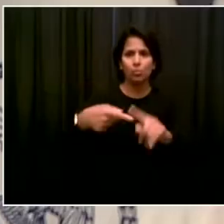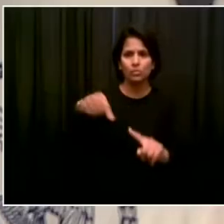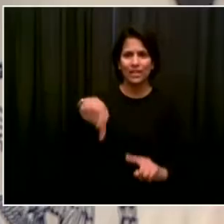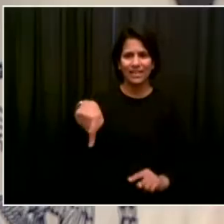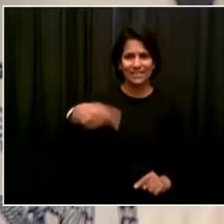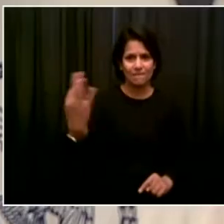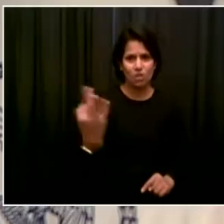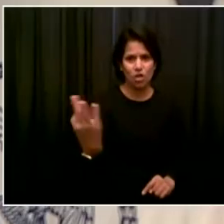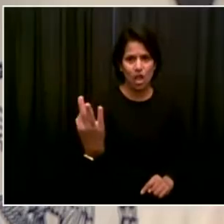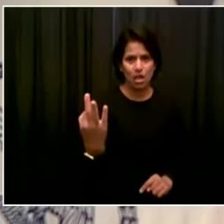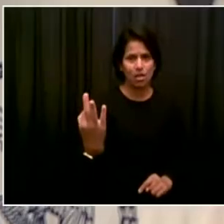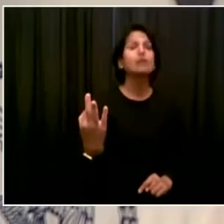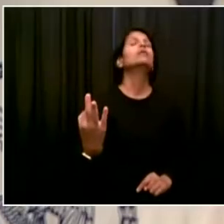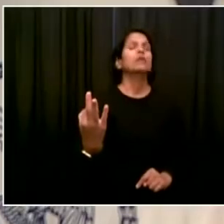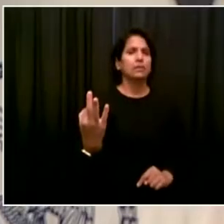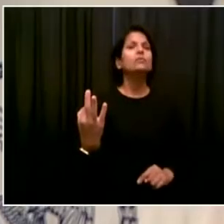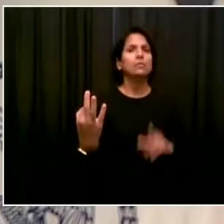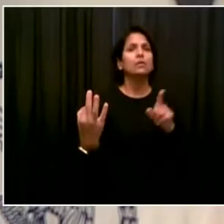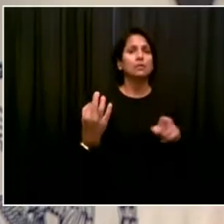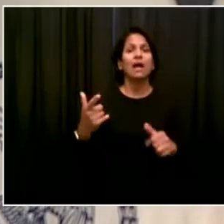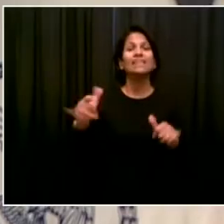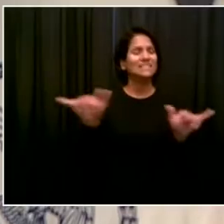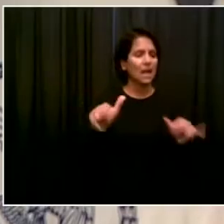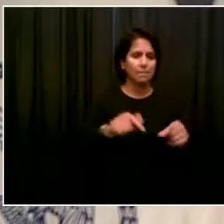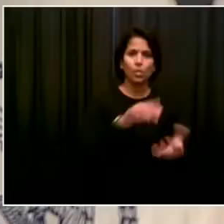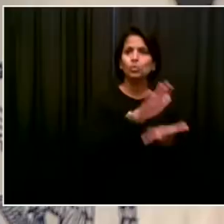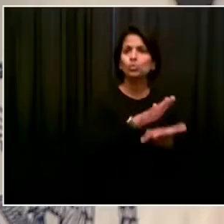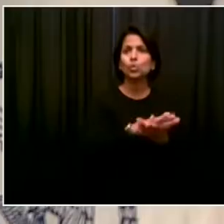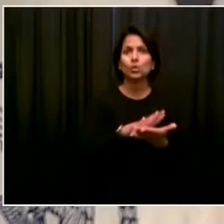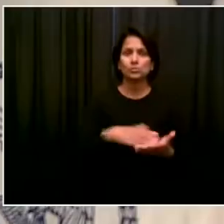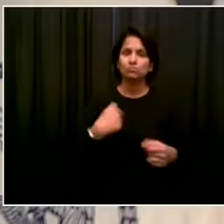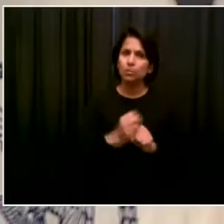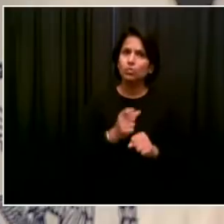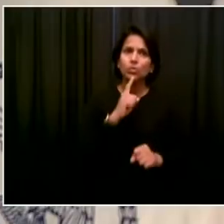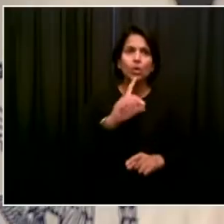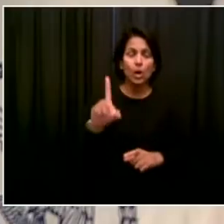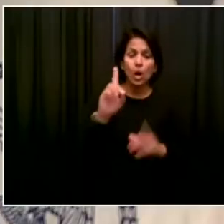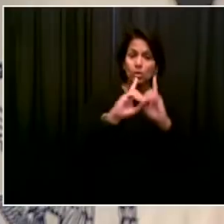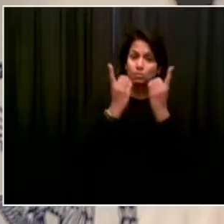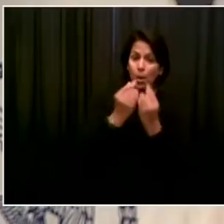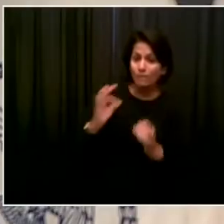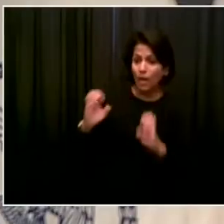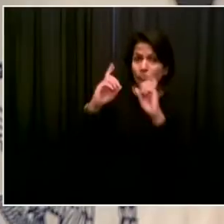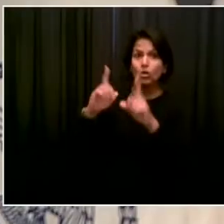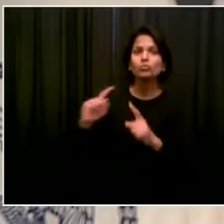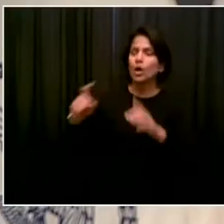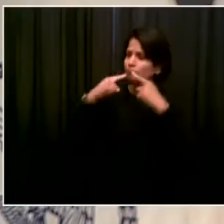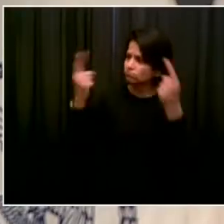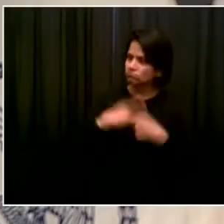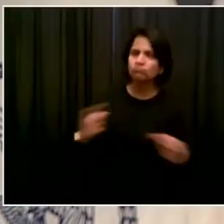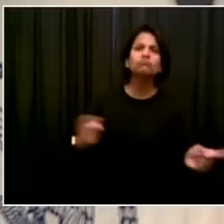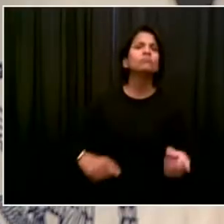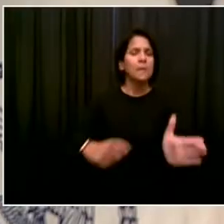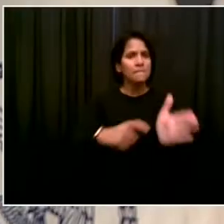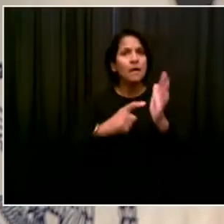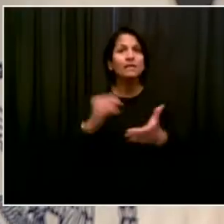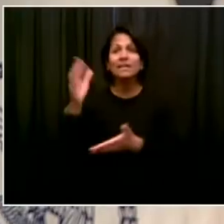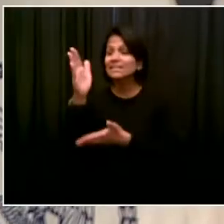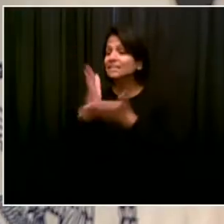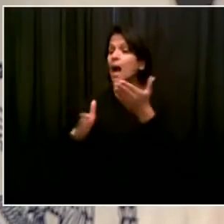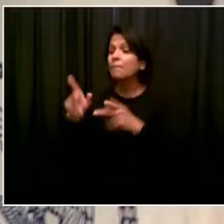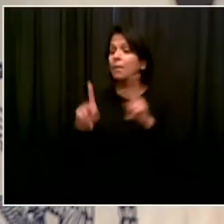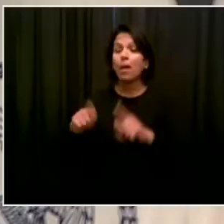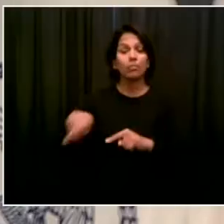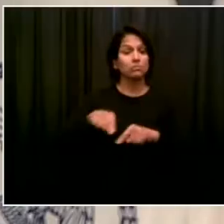original deadline went and got vaccinated in the last couple of weeks and have now come back. We want that. We want people to make the deadline, but anyone